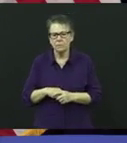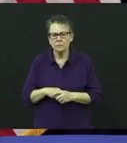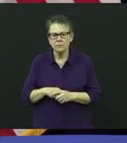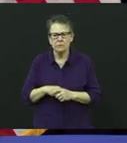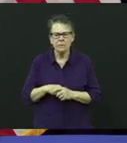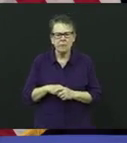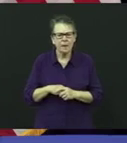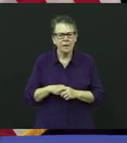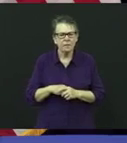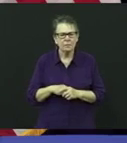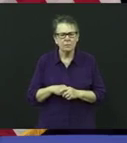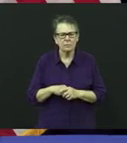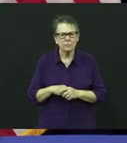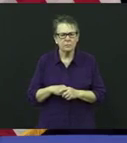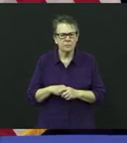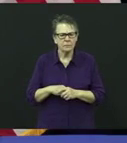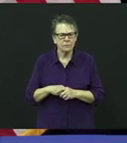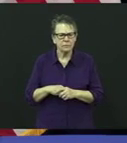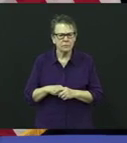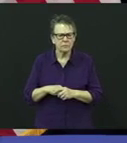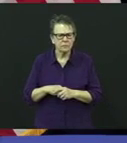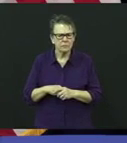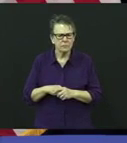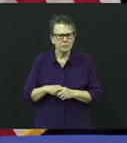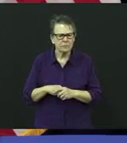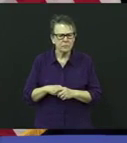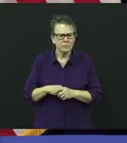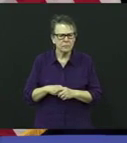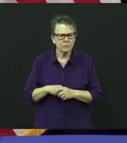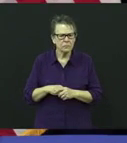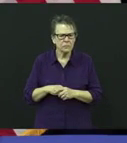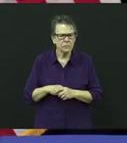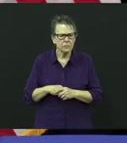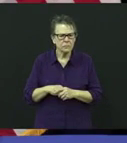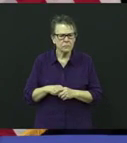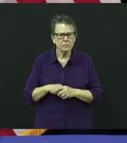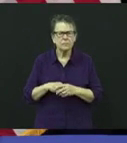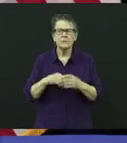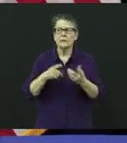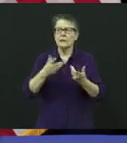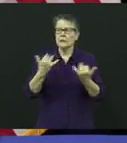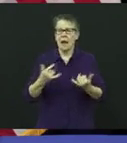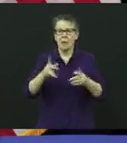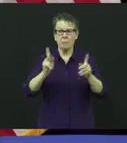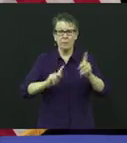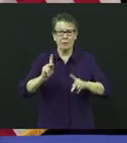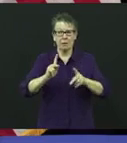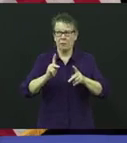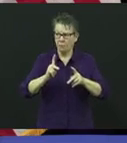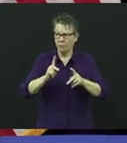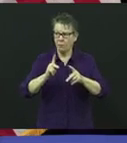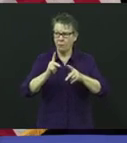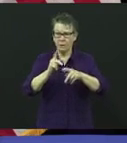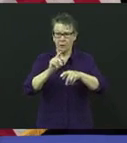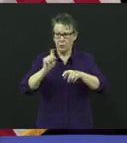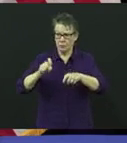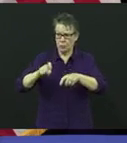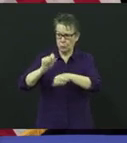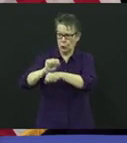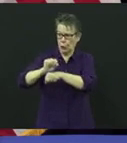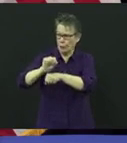kids. Do you think, as part of the attempt to overall flatten the curve, New Jersey should shut the New Jersey child